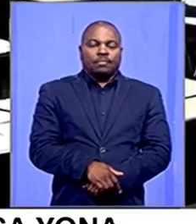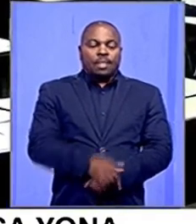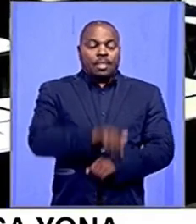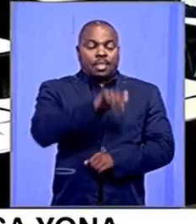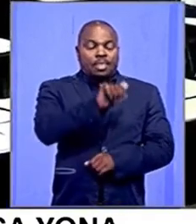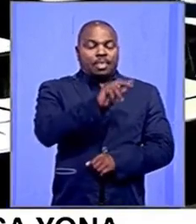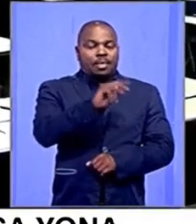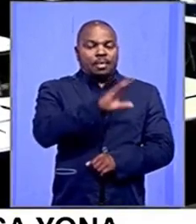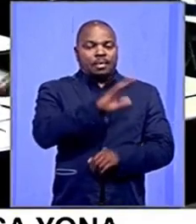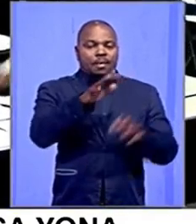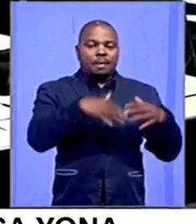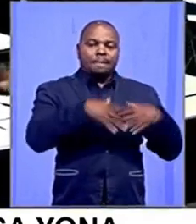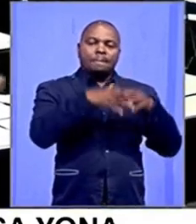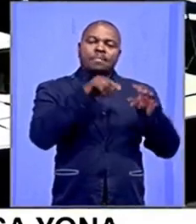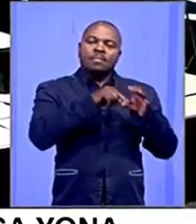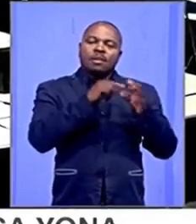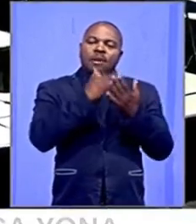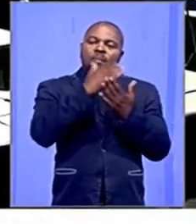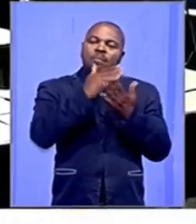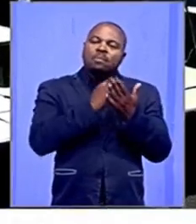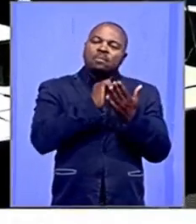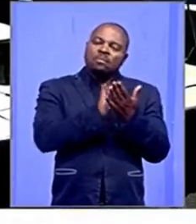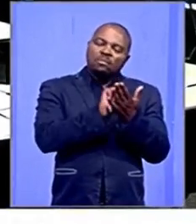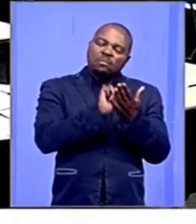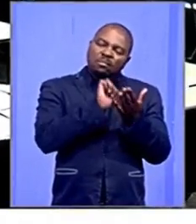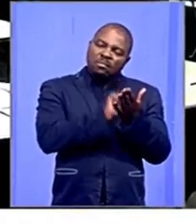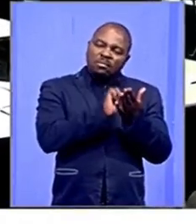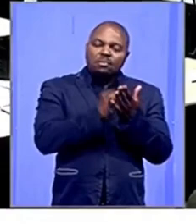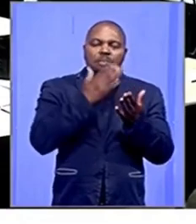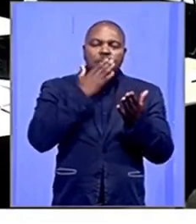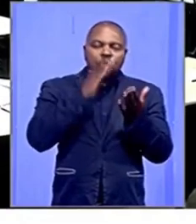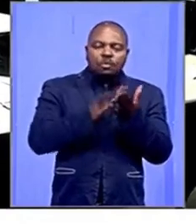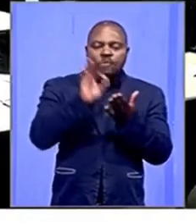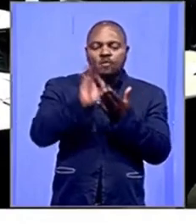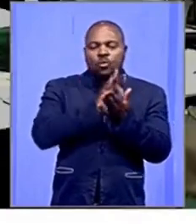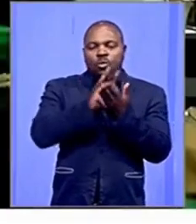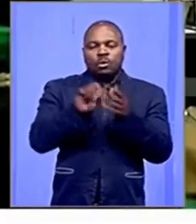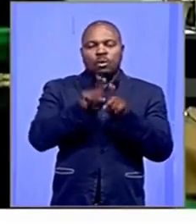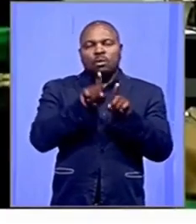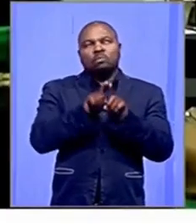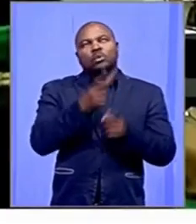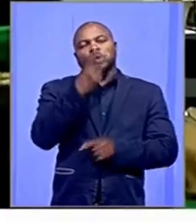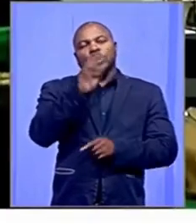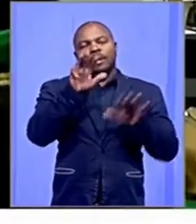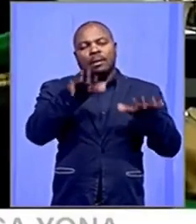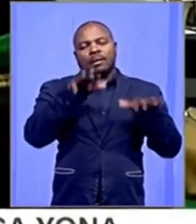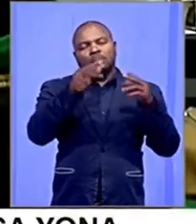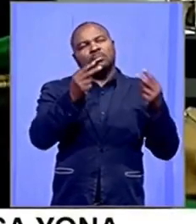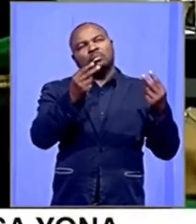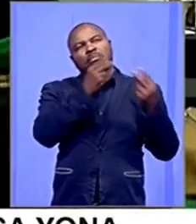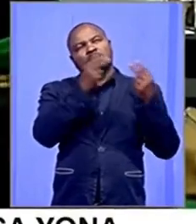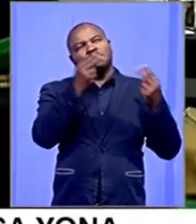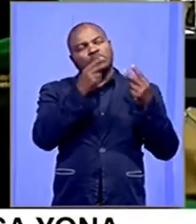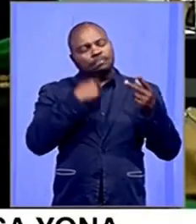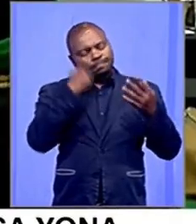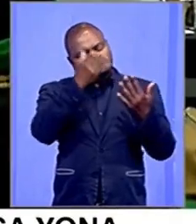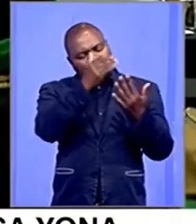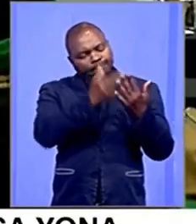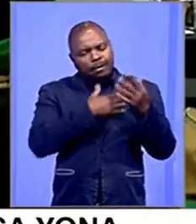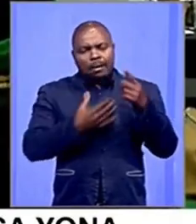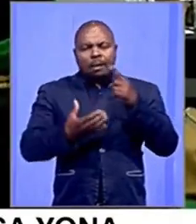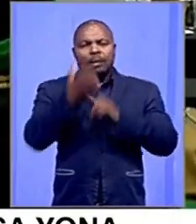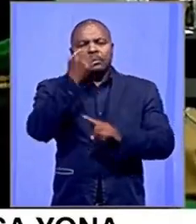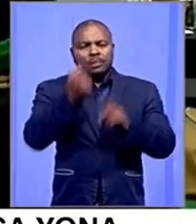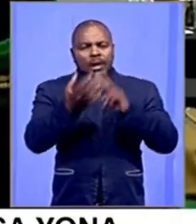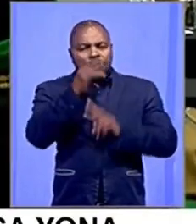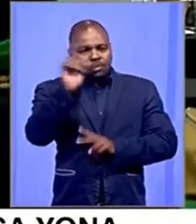ANC itakola letsholo la boiketelo ba dikgetho ka go lekola ditshepiso tsa yona tsa 2019 ka gore ke dife tseo e kgonne go di fitlhelela le